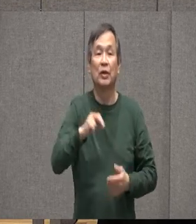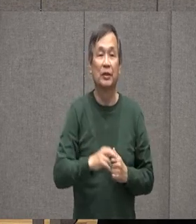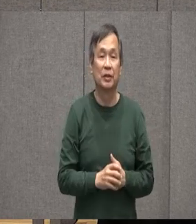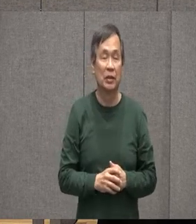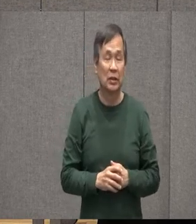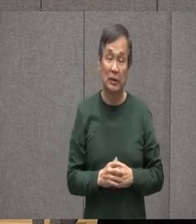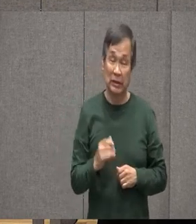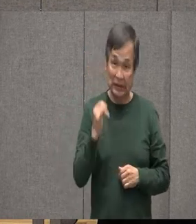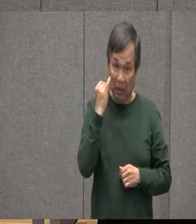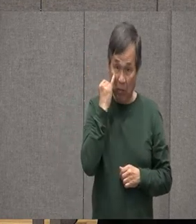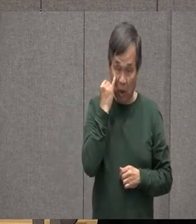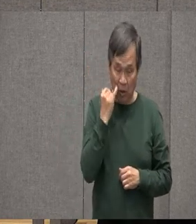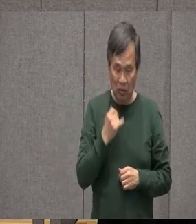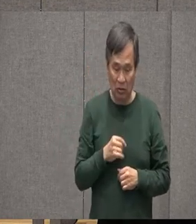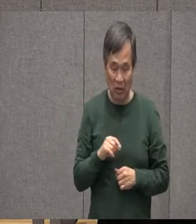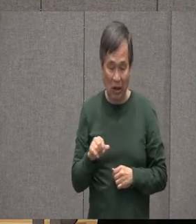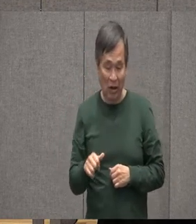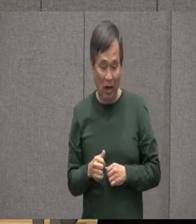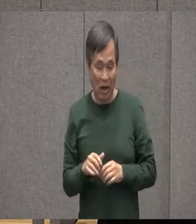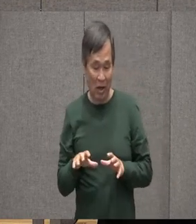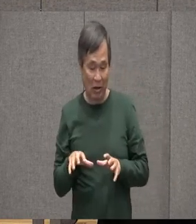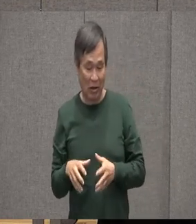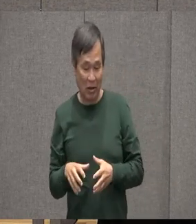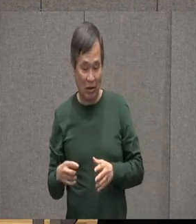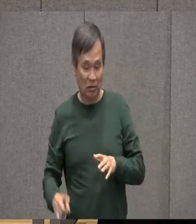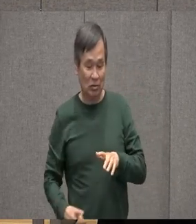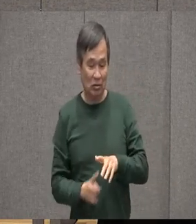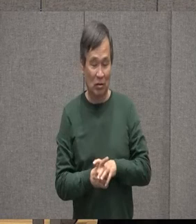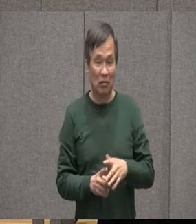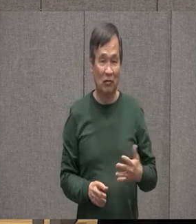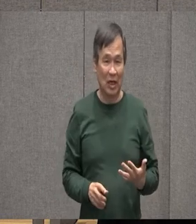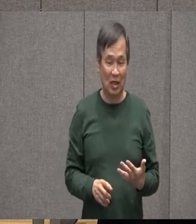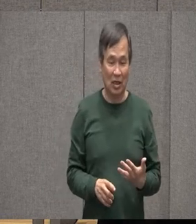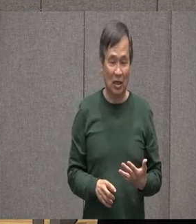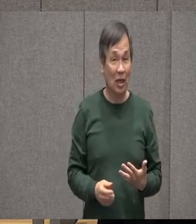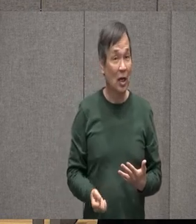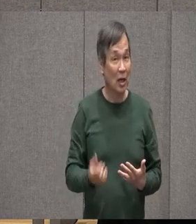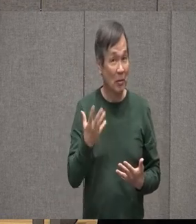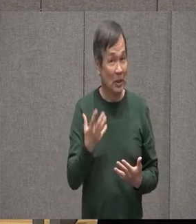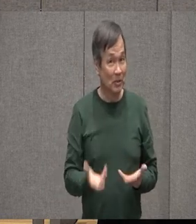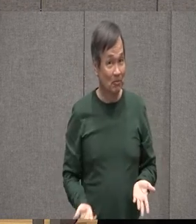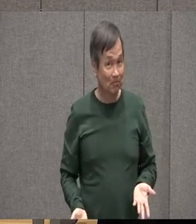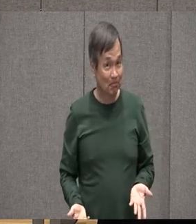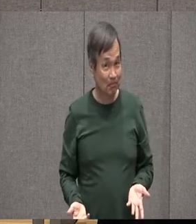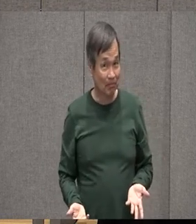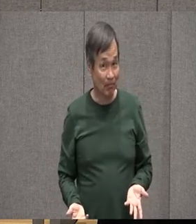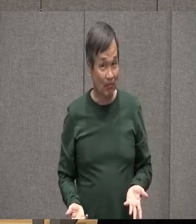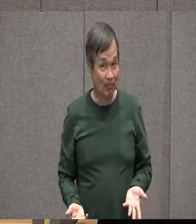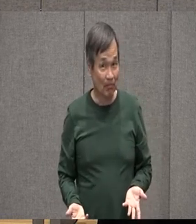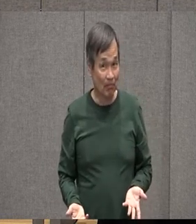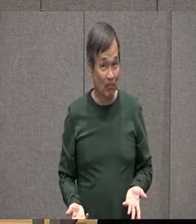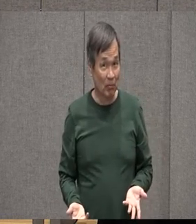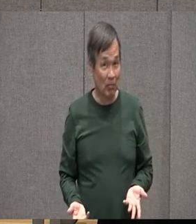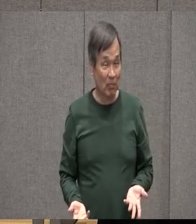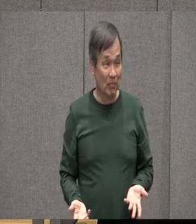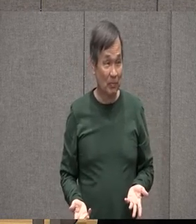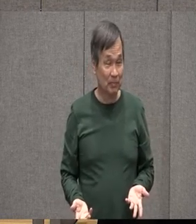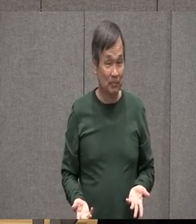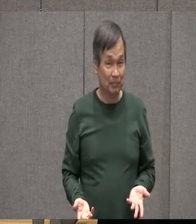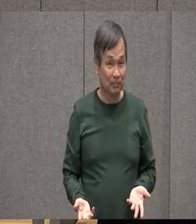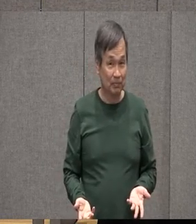What if one more group of Arctic Fives arrived? How many would we have then? Can you use our model to picture